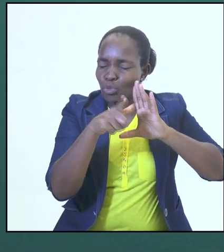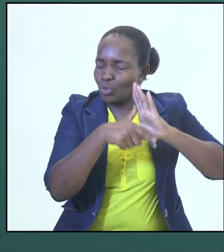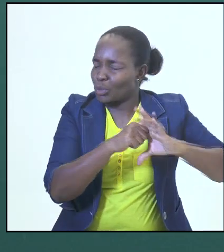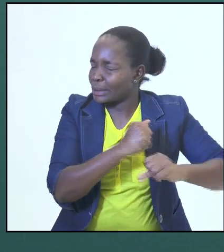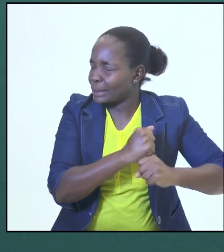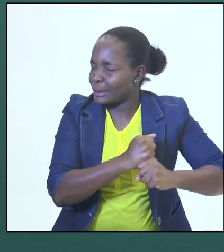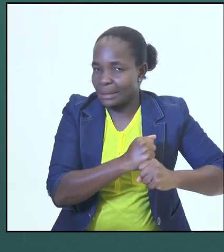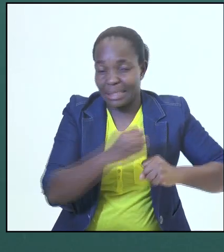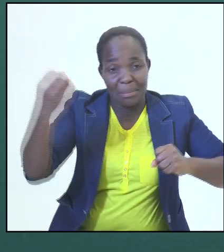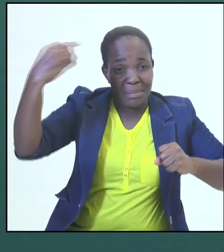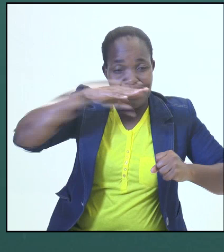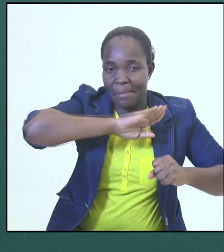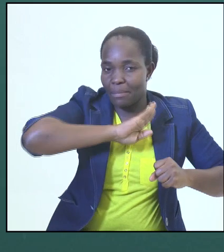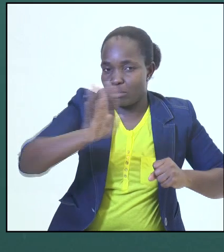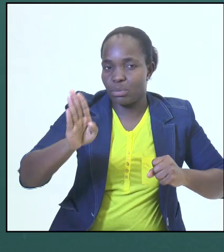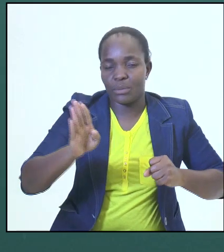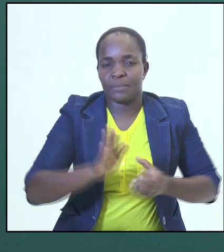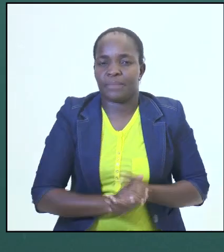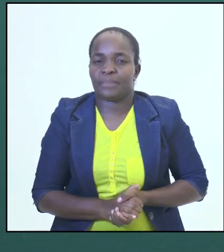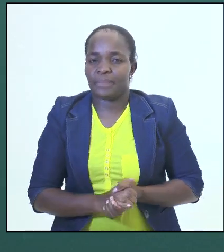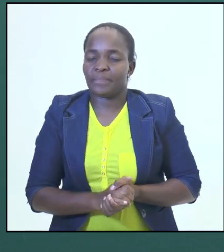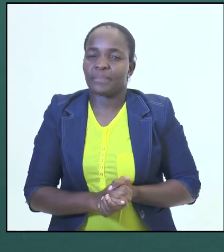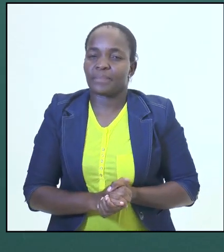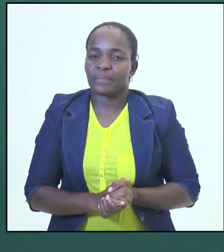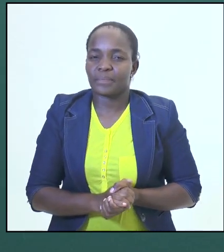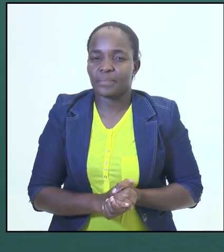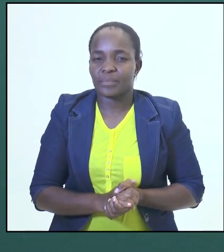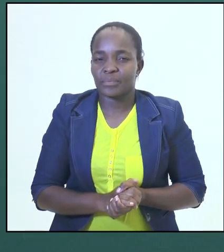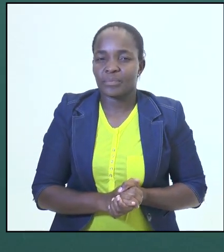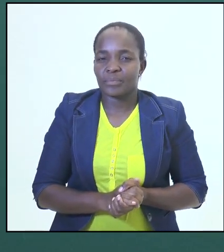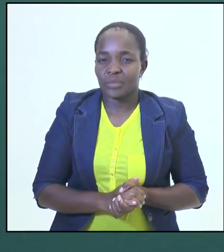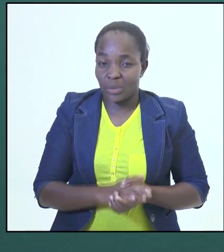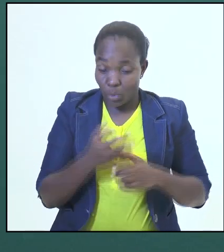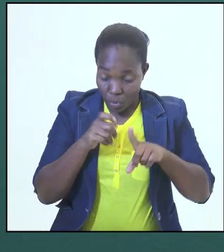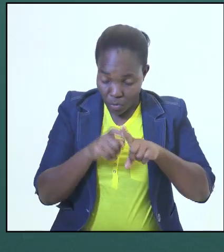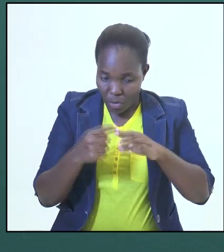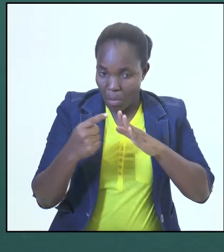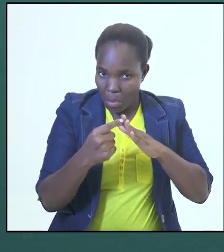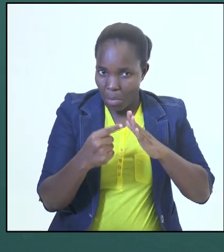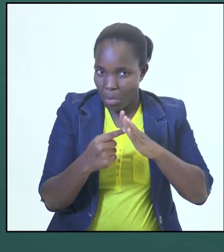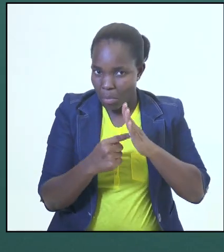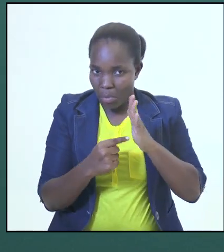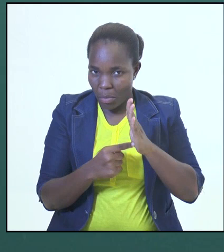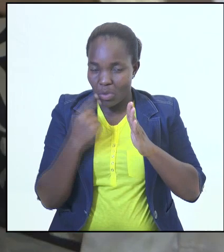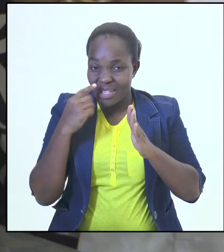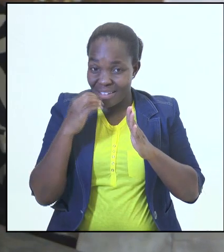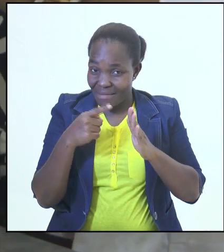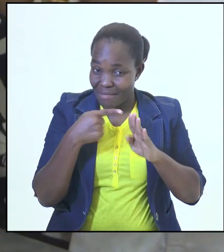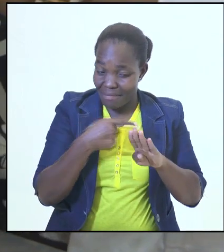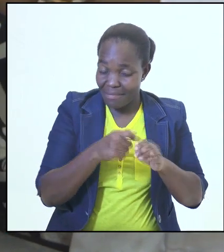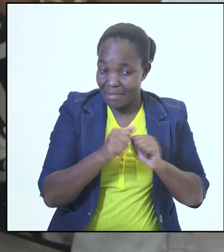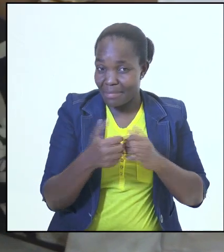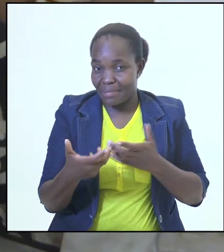by now, and we'll see if it is. Here is the procedure we will follow for the investigation.